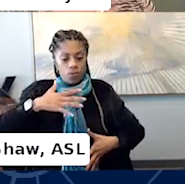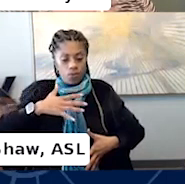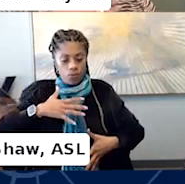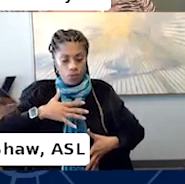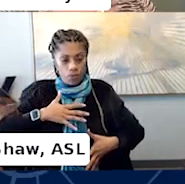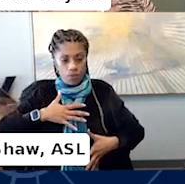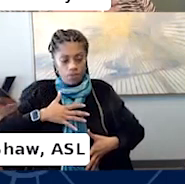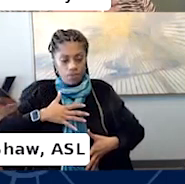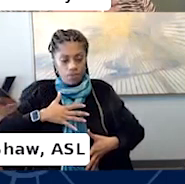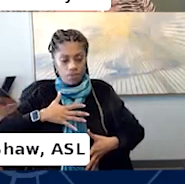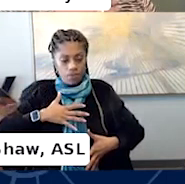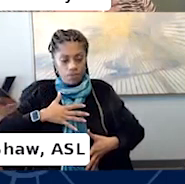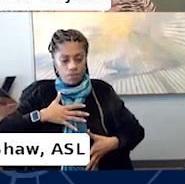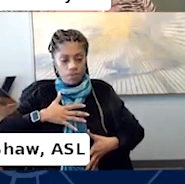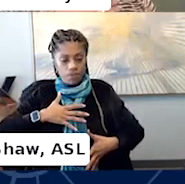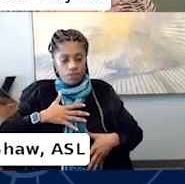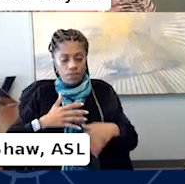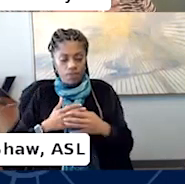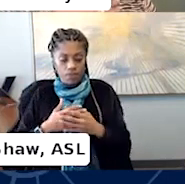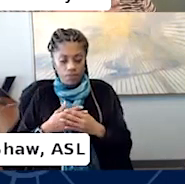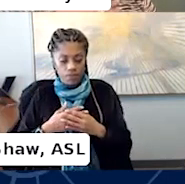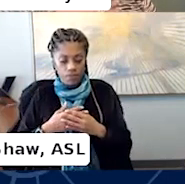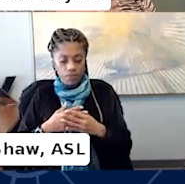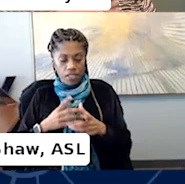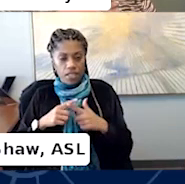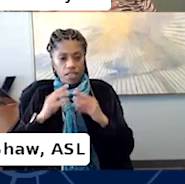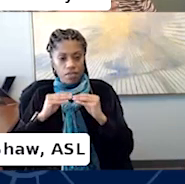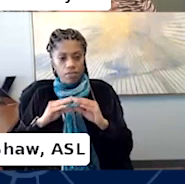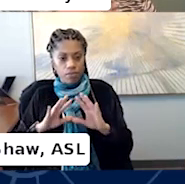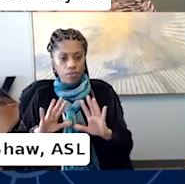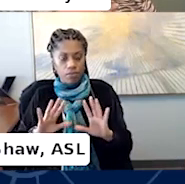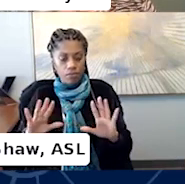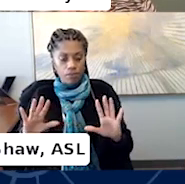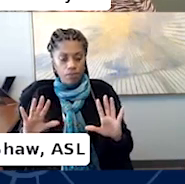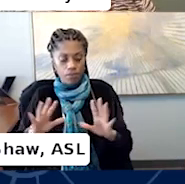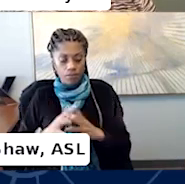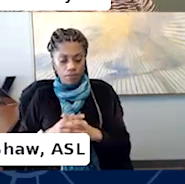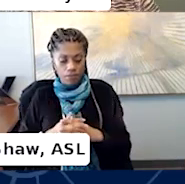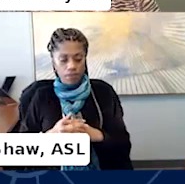Just breathe in and exhale.